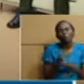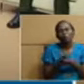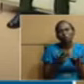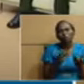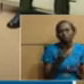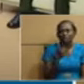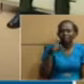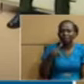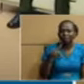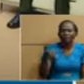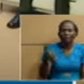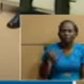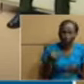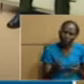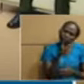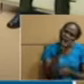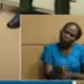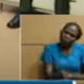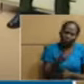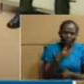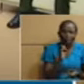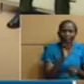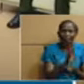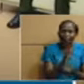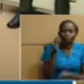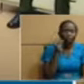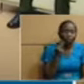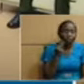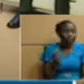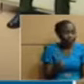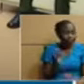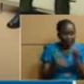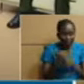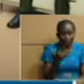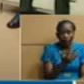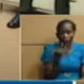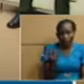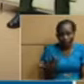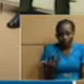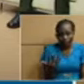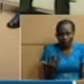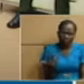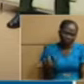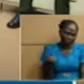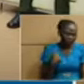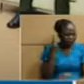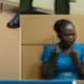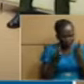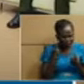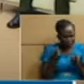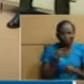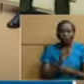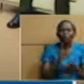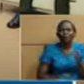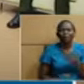$3,000. Now, if someone was receiving 13 million shillings after 55, I'm wondering what they can really do, because